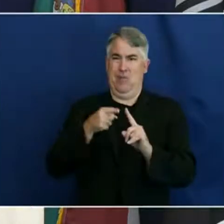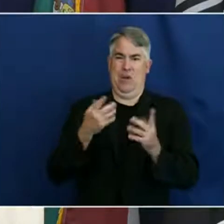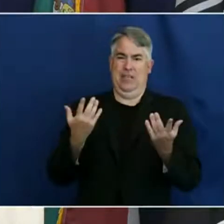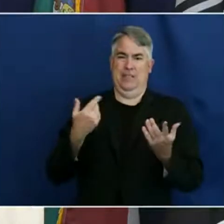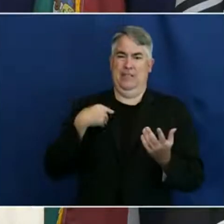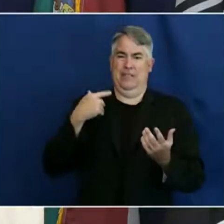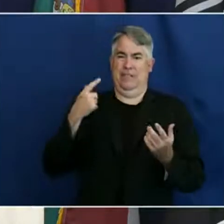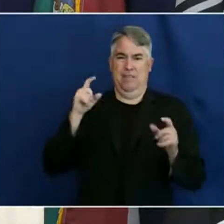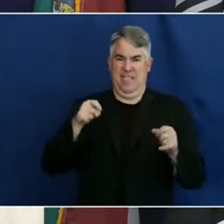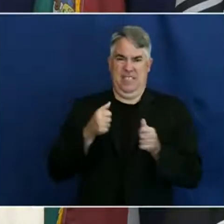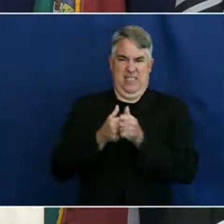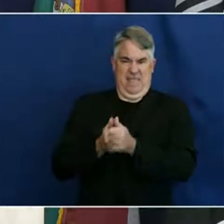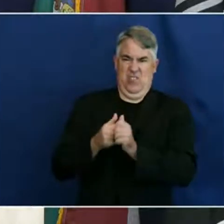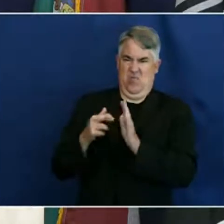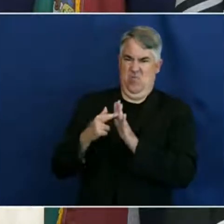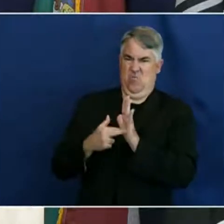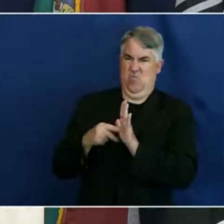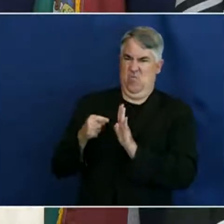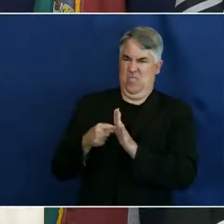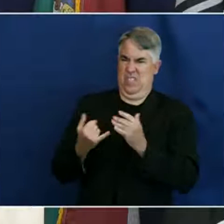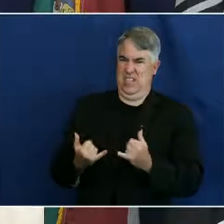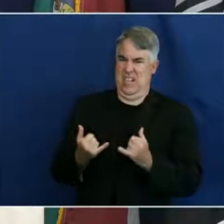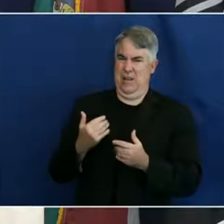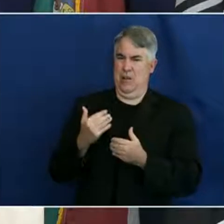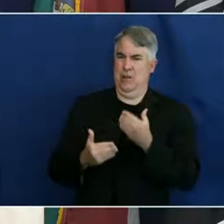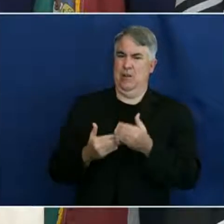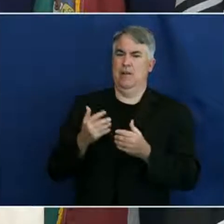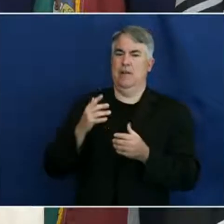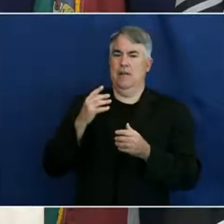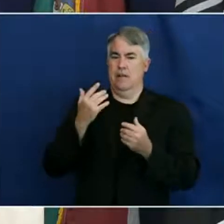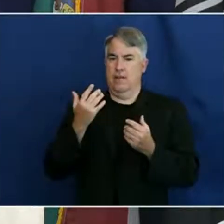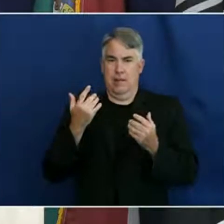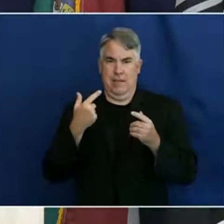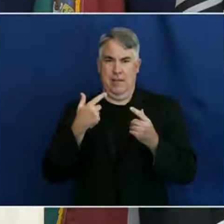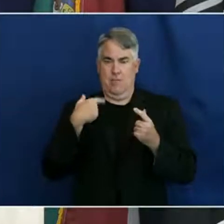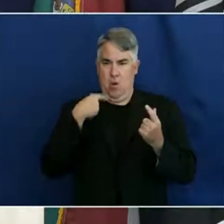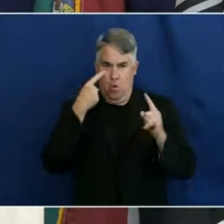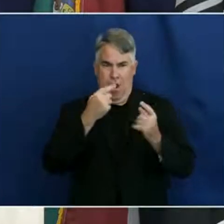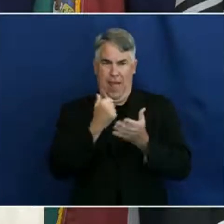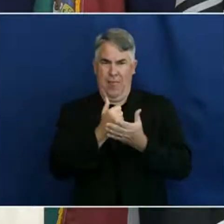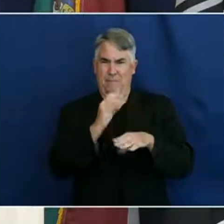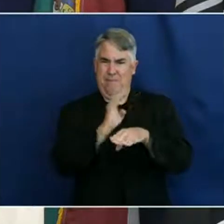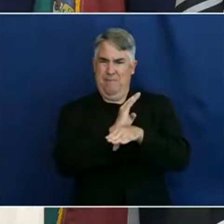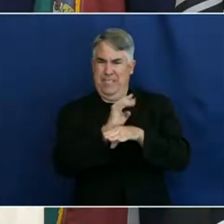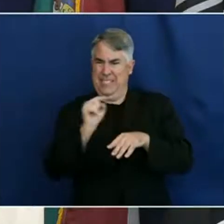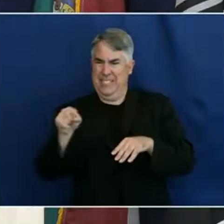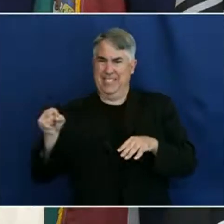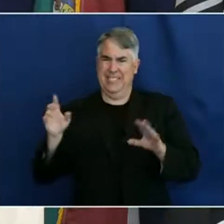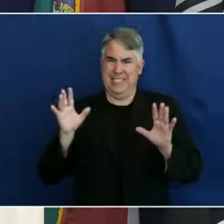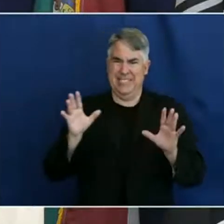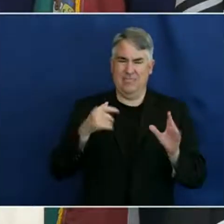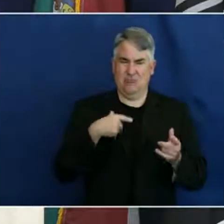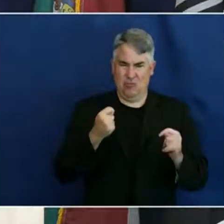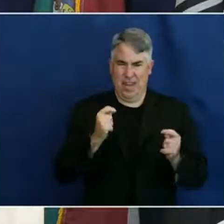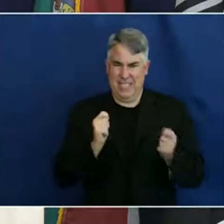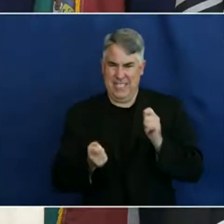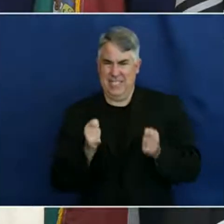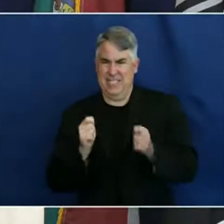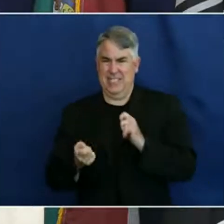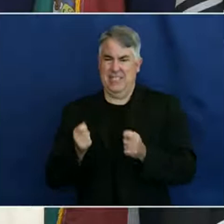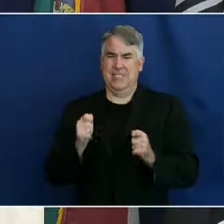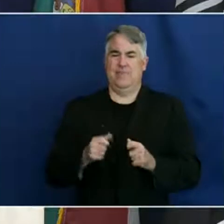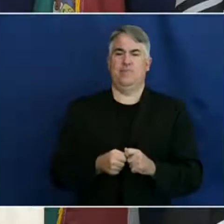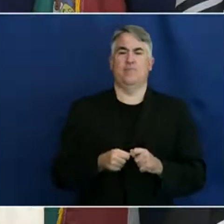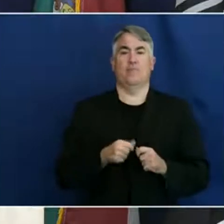done in a way that eases the burden, again, on those entities that are in charge of that. And so I think, there's a lot of discussions nationwide around